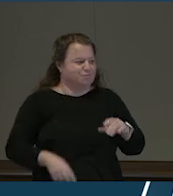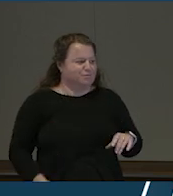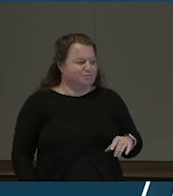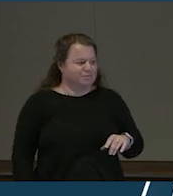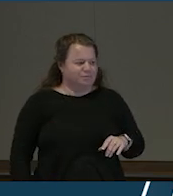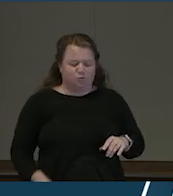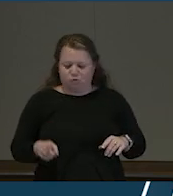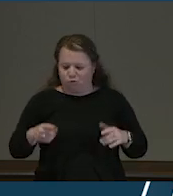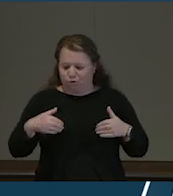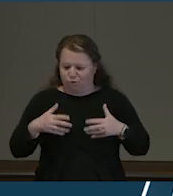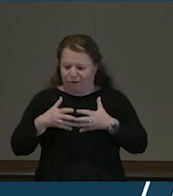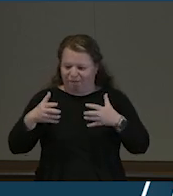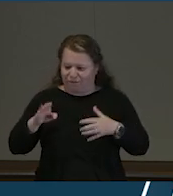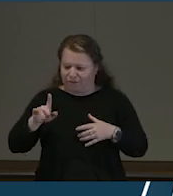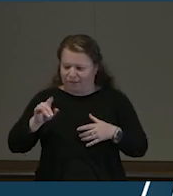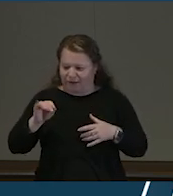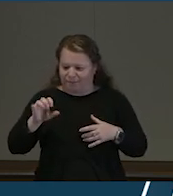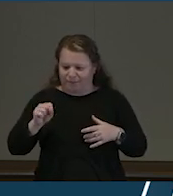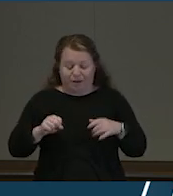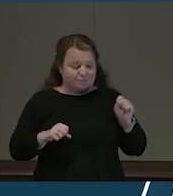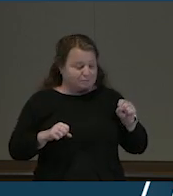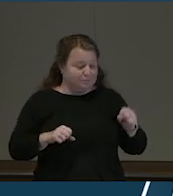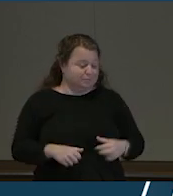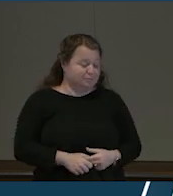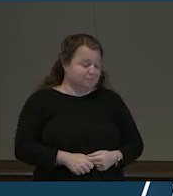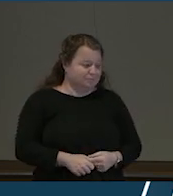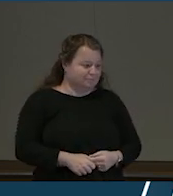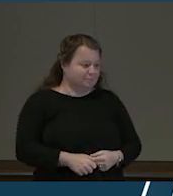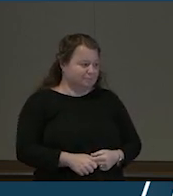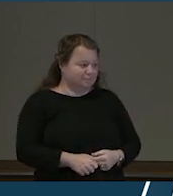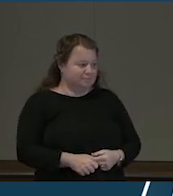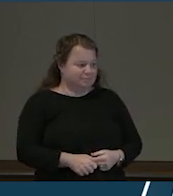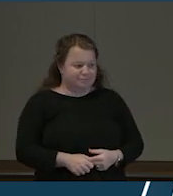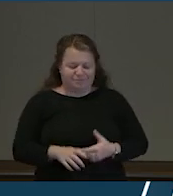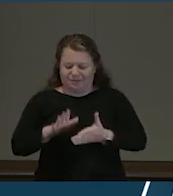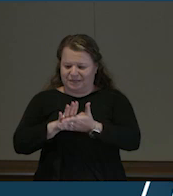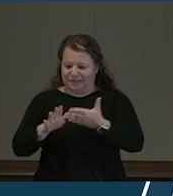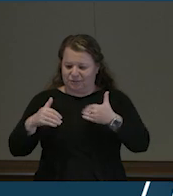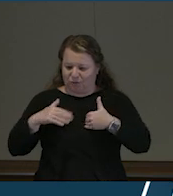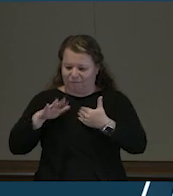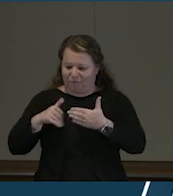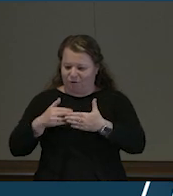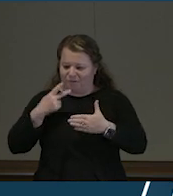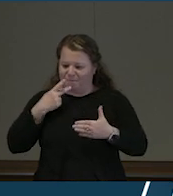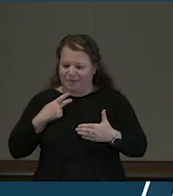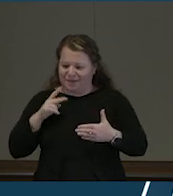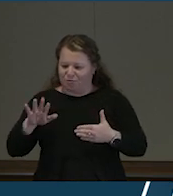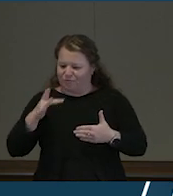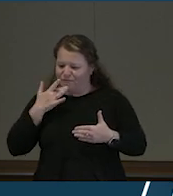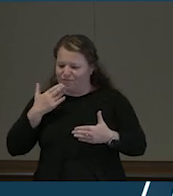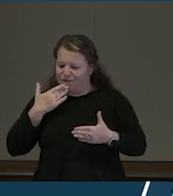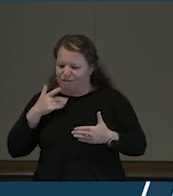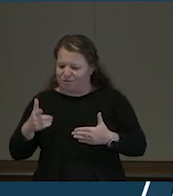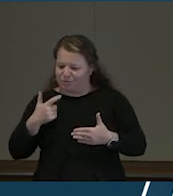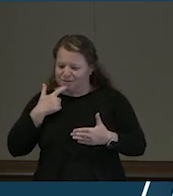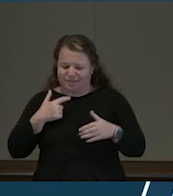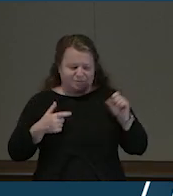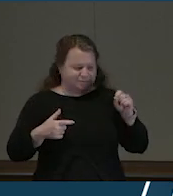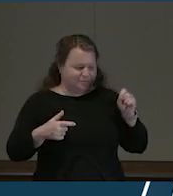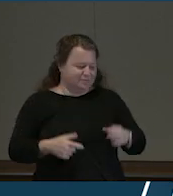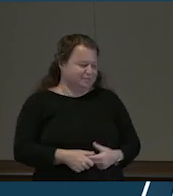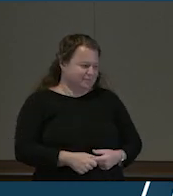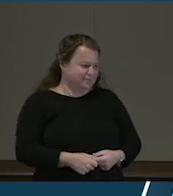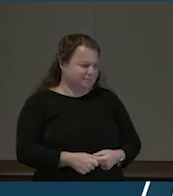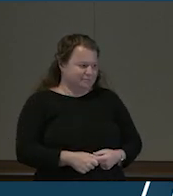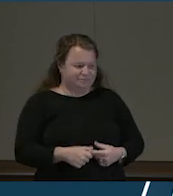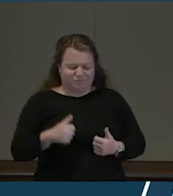Oh, you've got a lot of blocks in that one. Yes, Nice, we've got all the pink. I know pink is your favorite color, you said. it is.